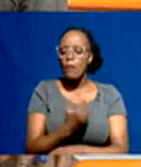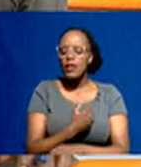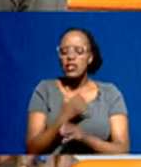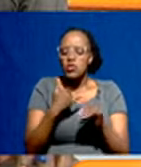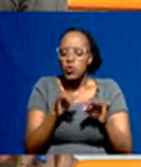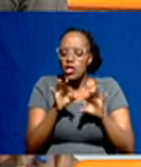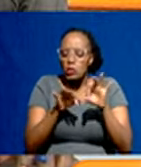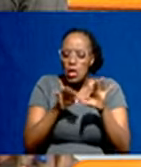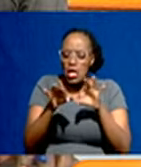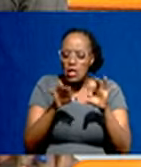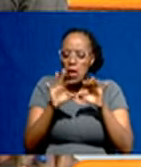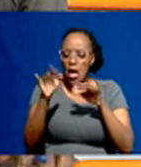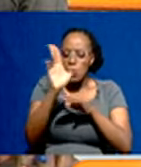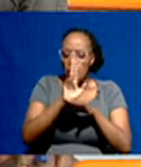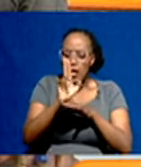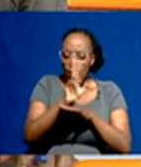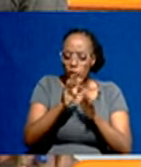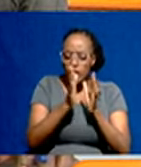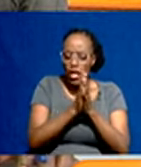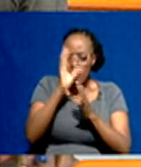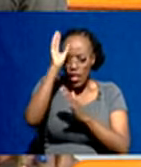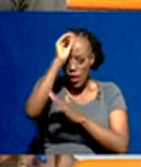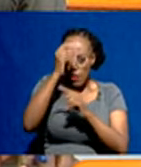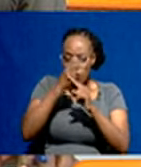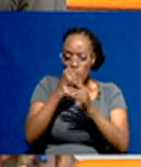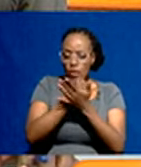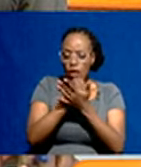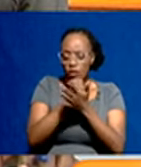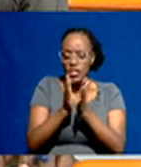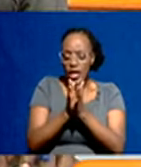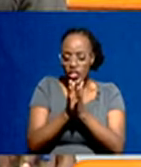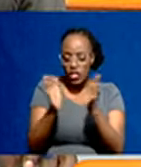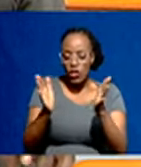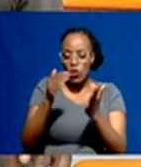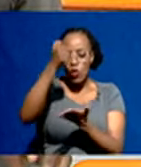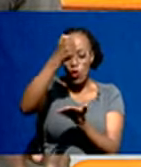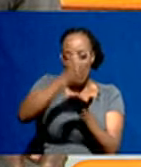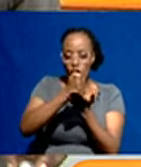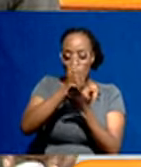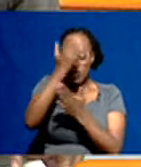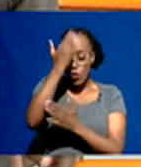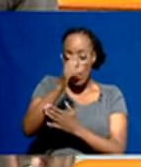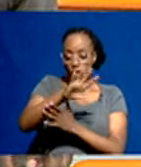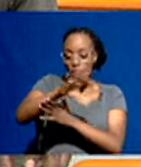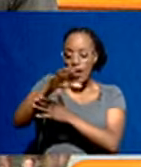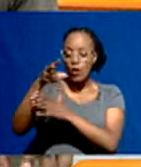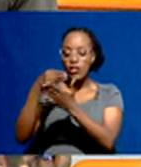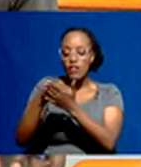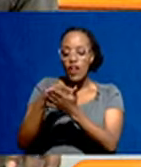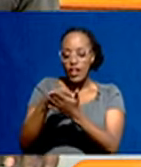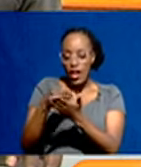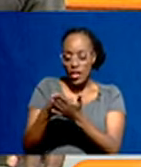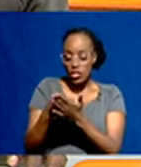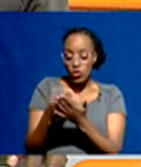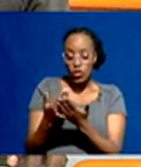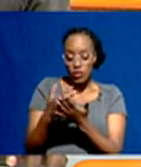expenditure and adverse opinion from the Auditor General's office over the county's financial usage.